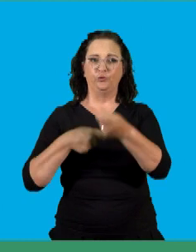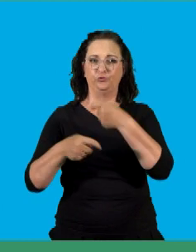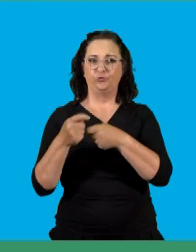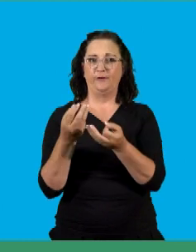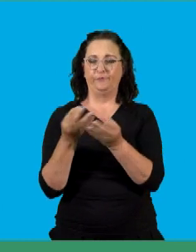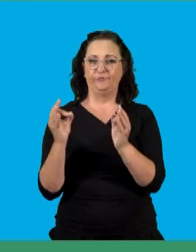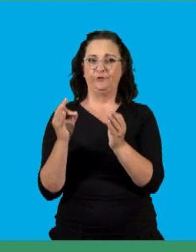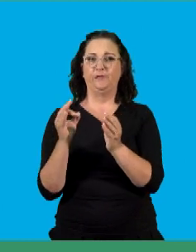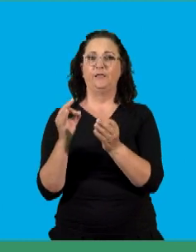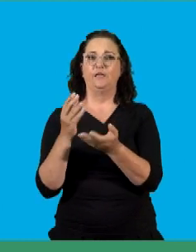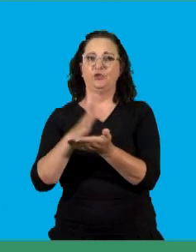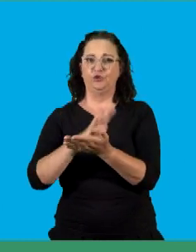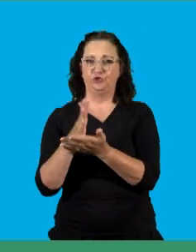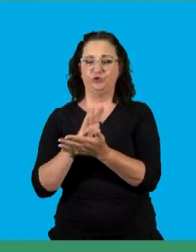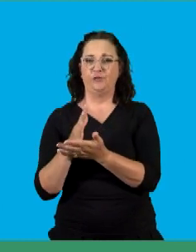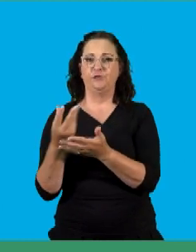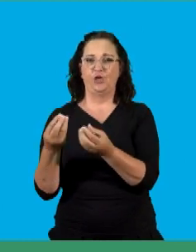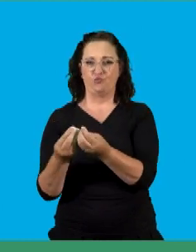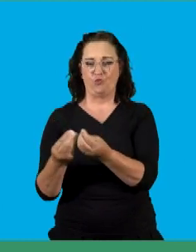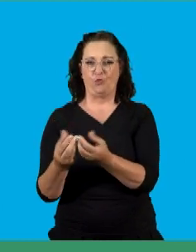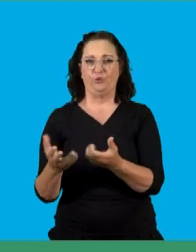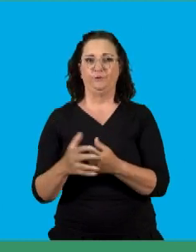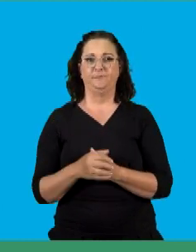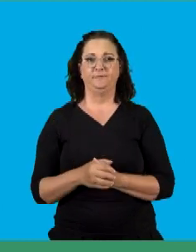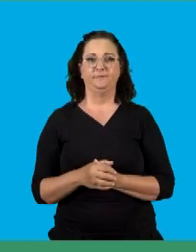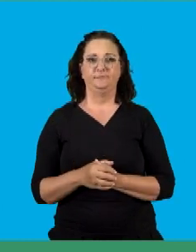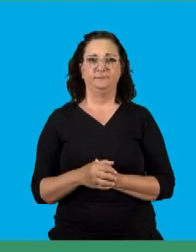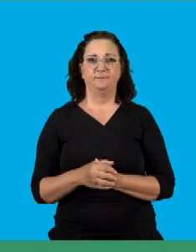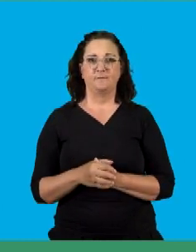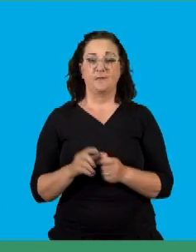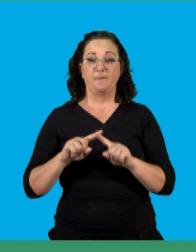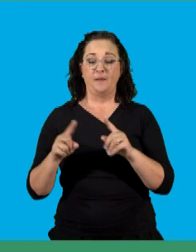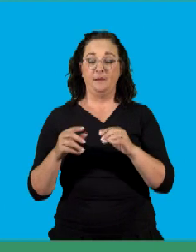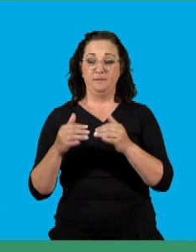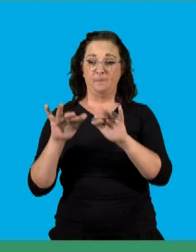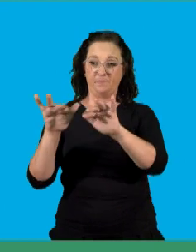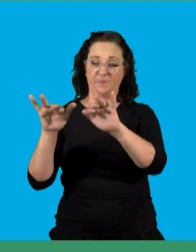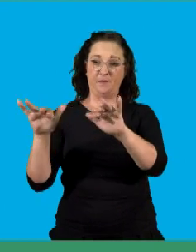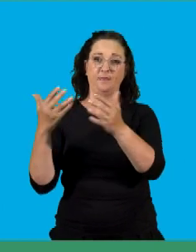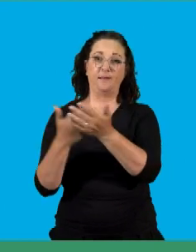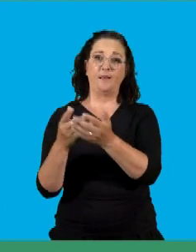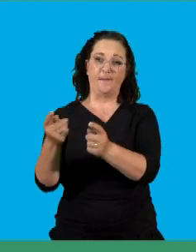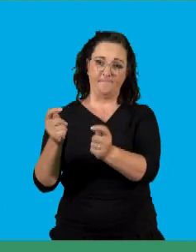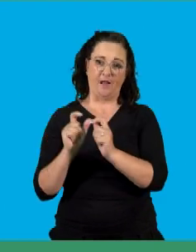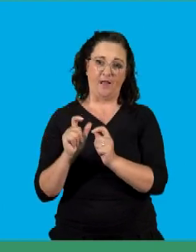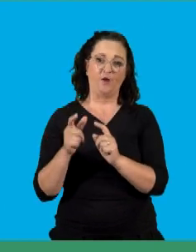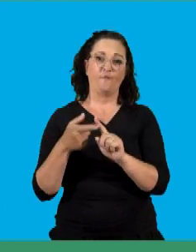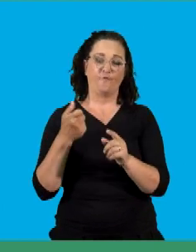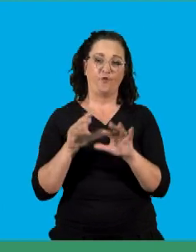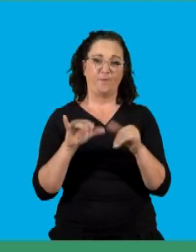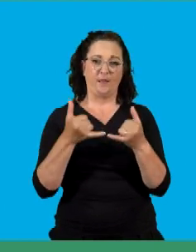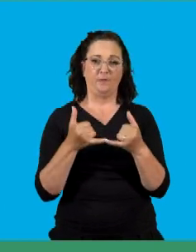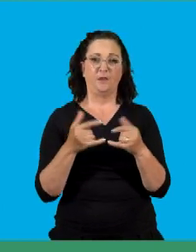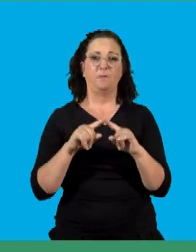stock. So obviously when the shareholders buy shares in a public company, then it simply means